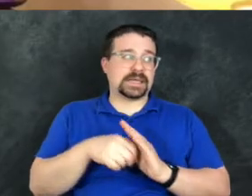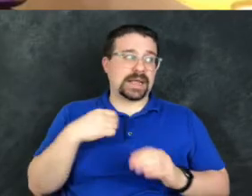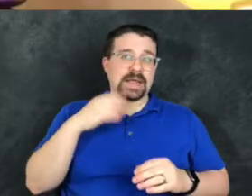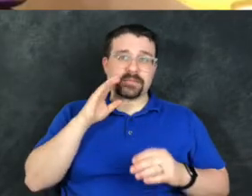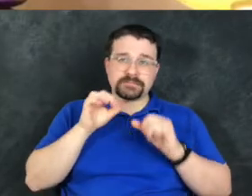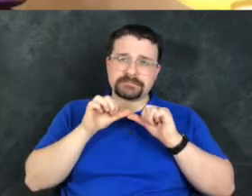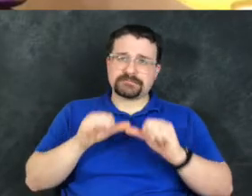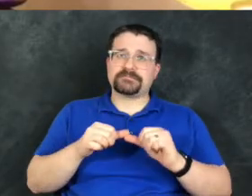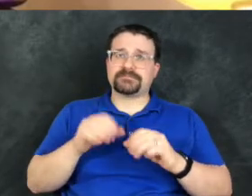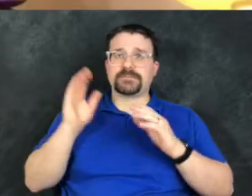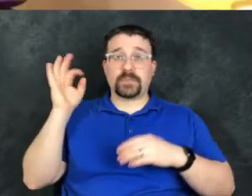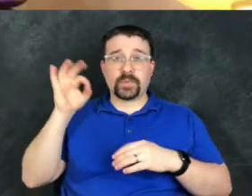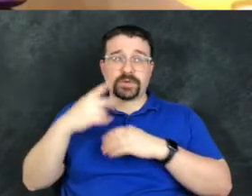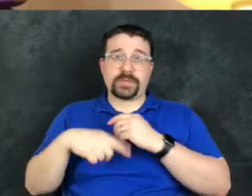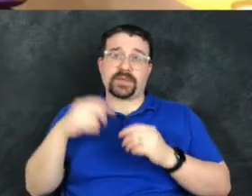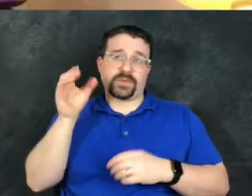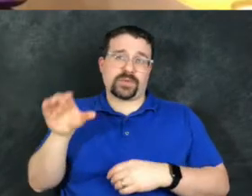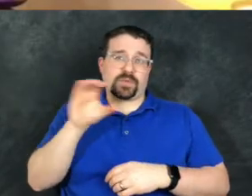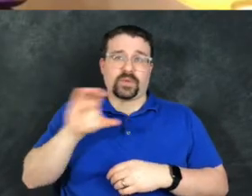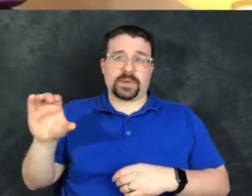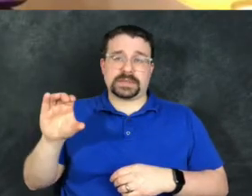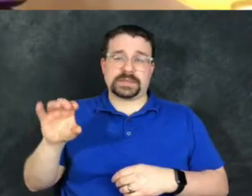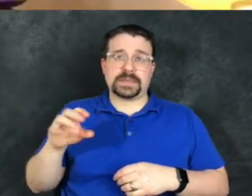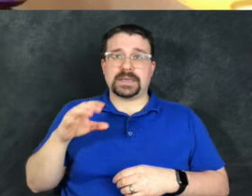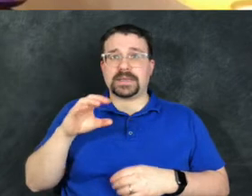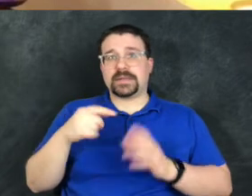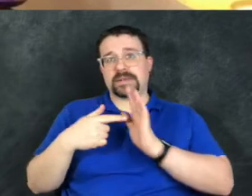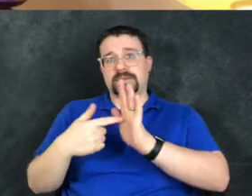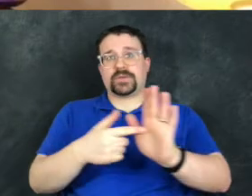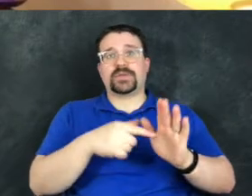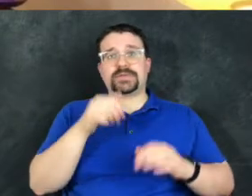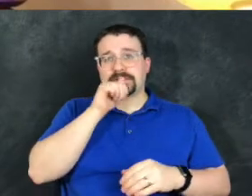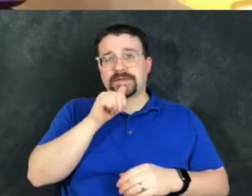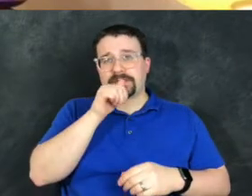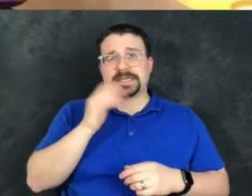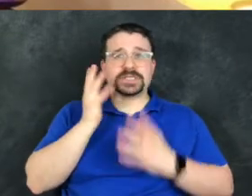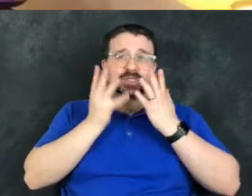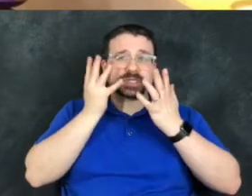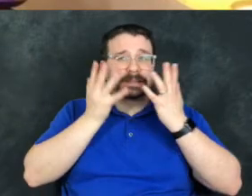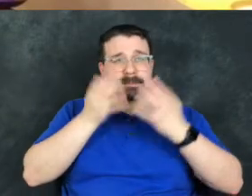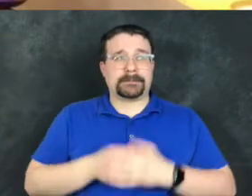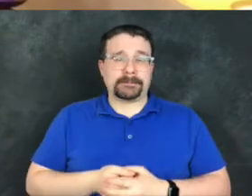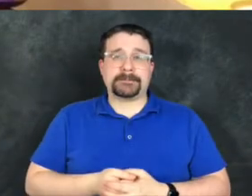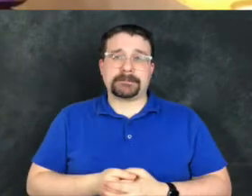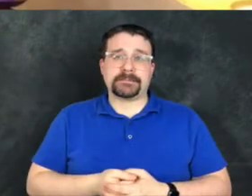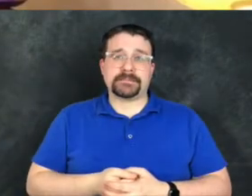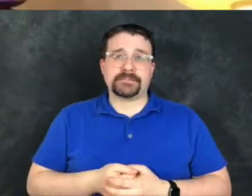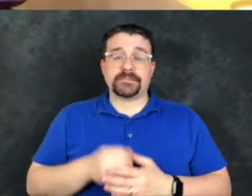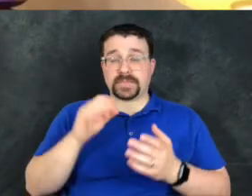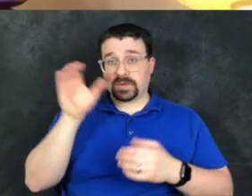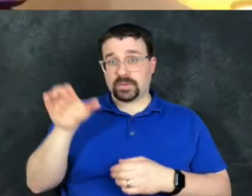Lenten season, I will continue to preach about the cross, the emblem of suffering and